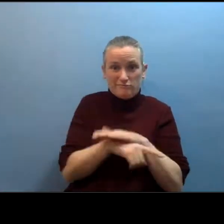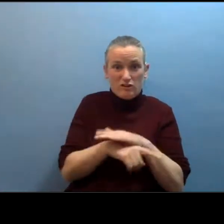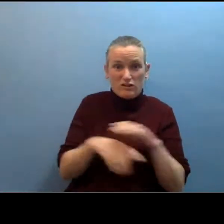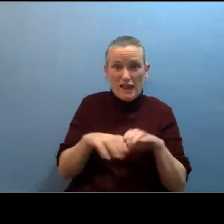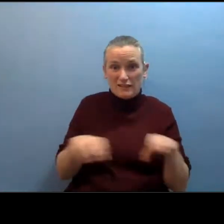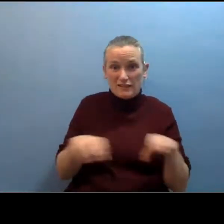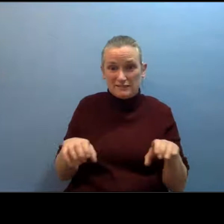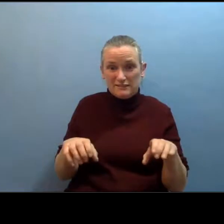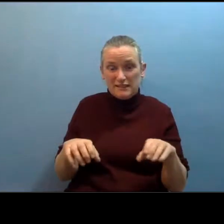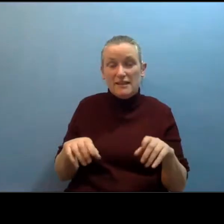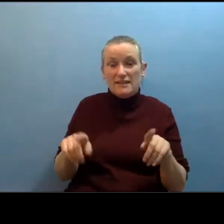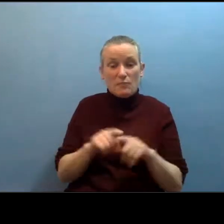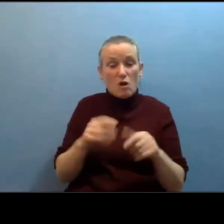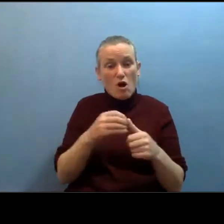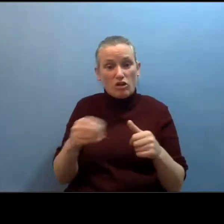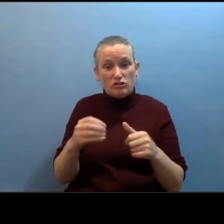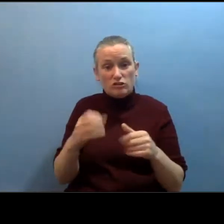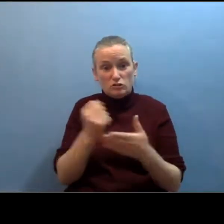are also scared of her.